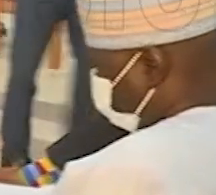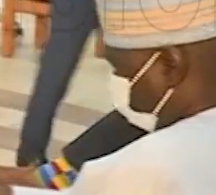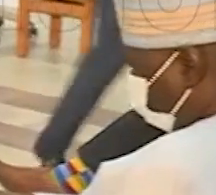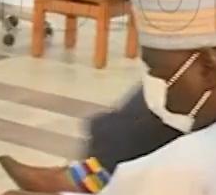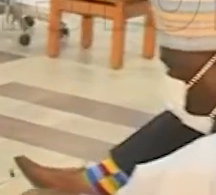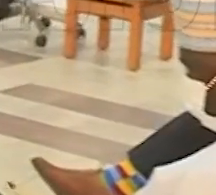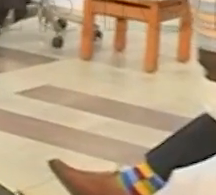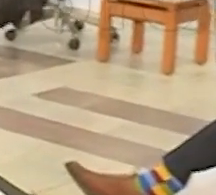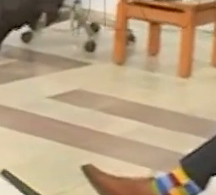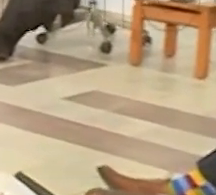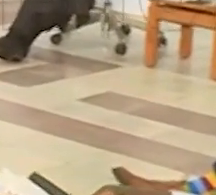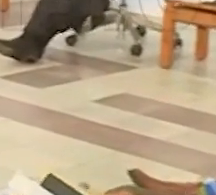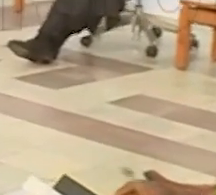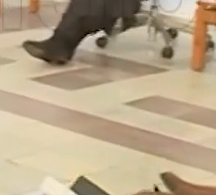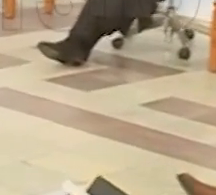questions.